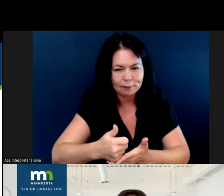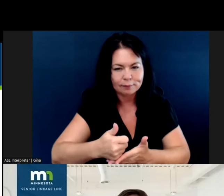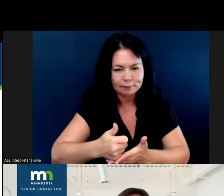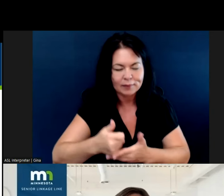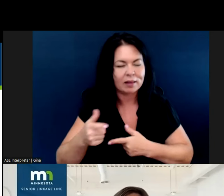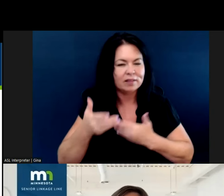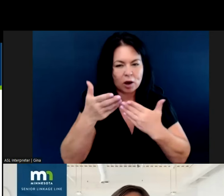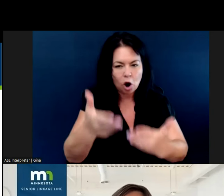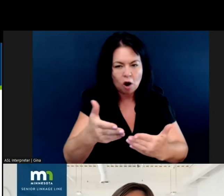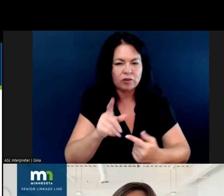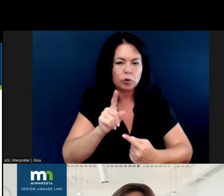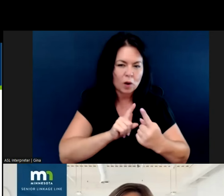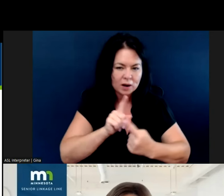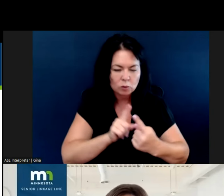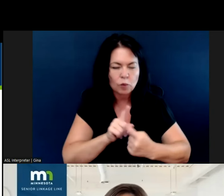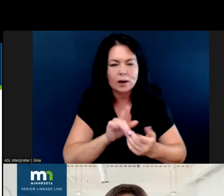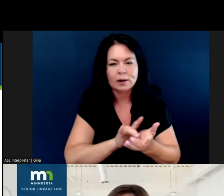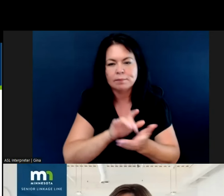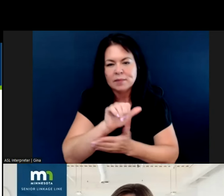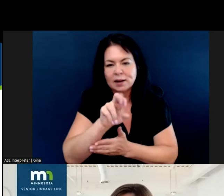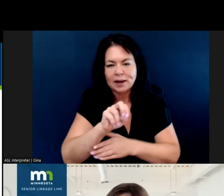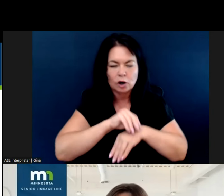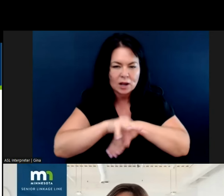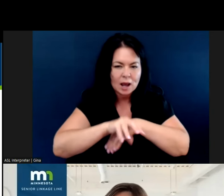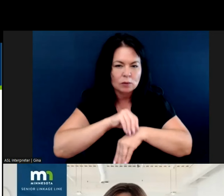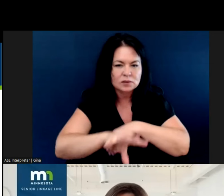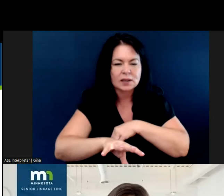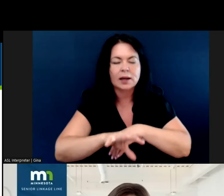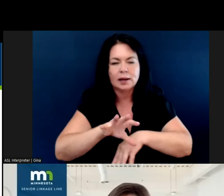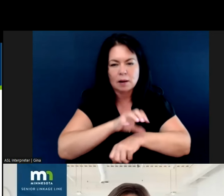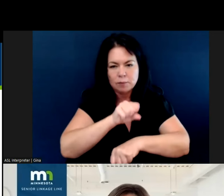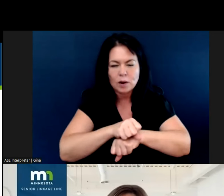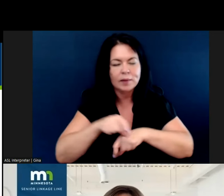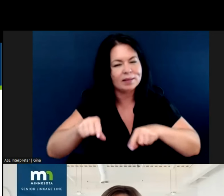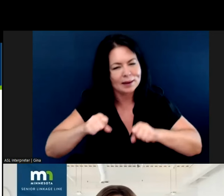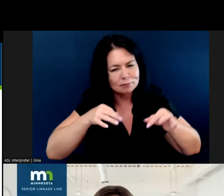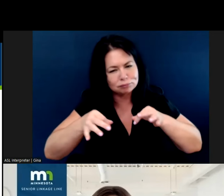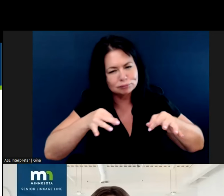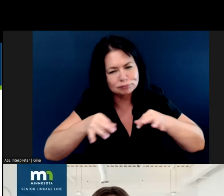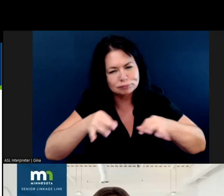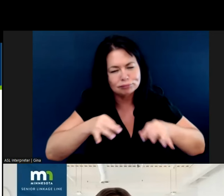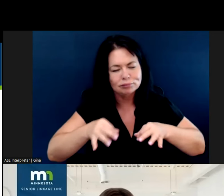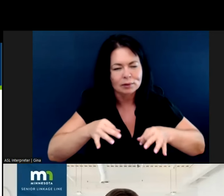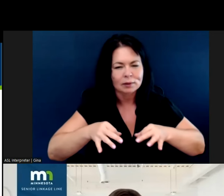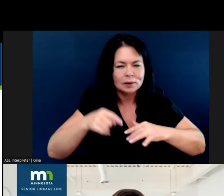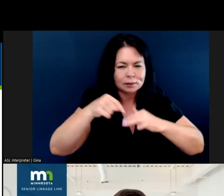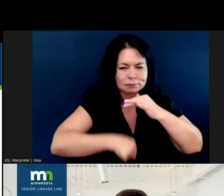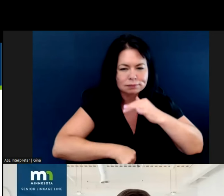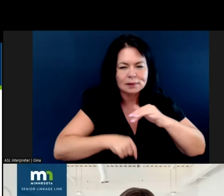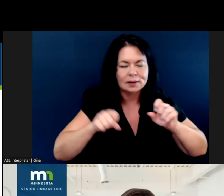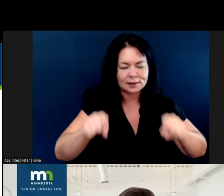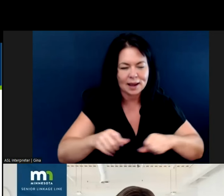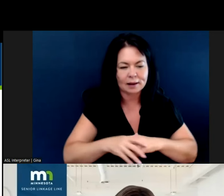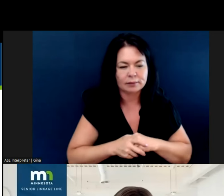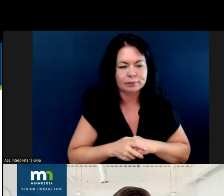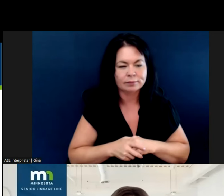those one-on-one Medicare counseling appointments, and this is something they can go over with you. But when we're taking a look at